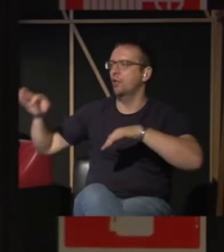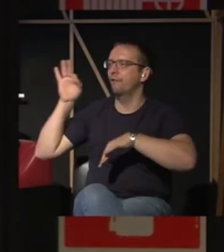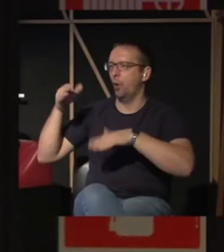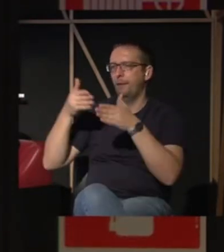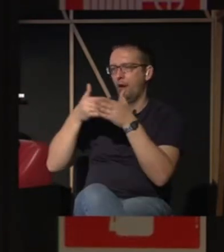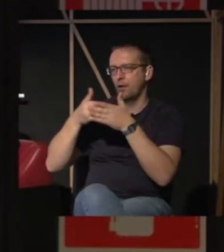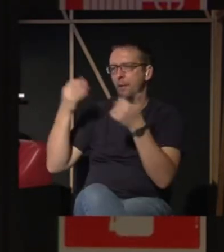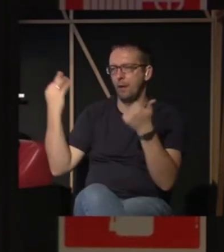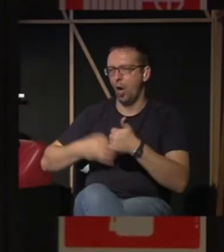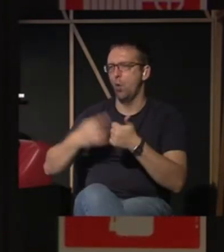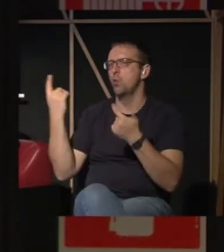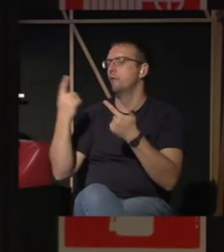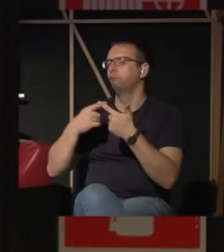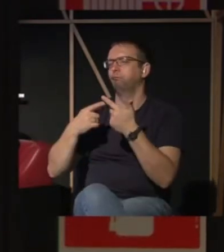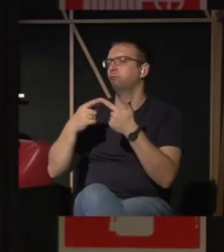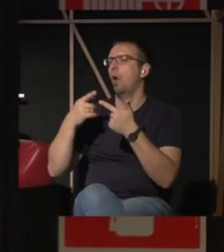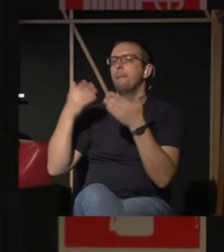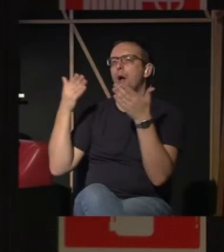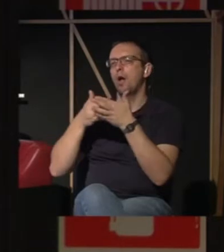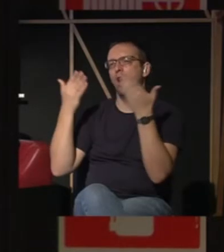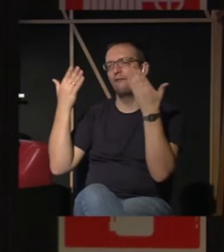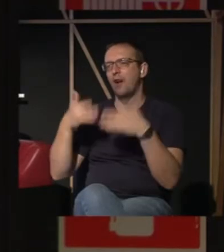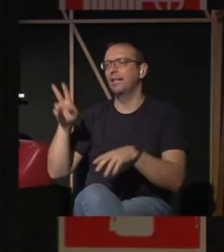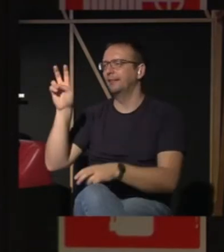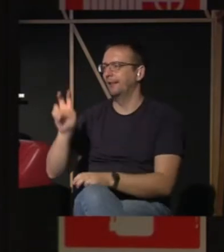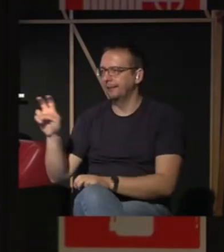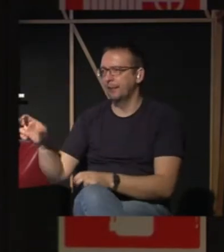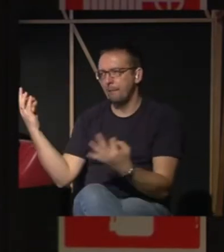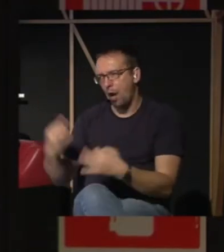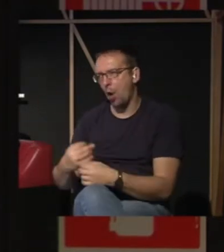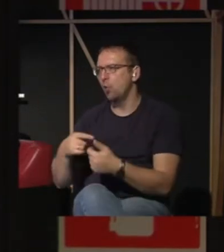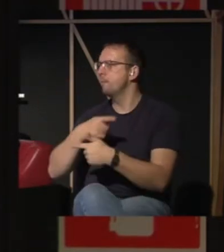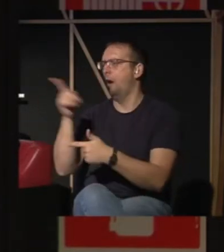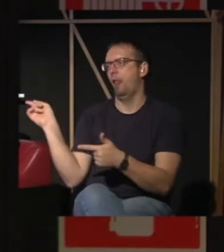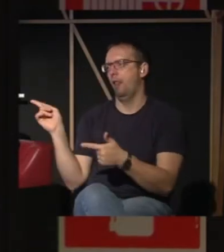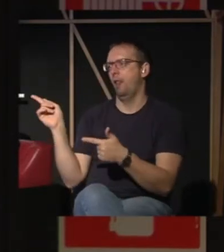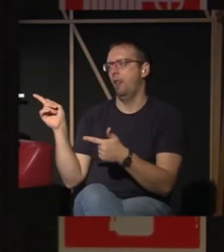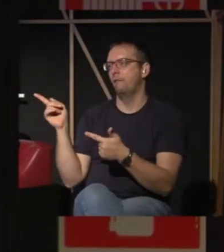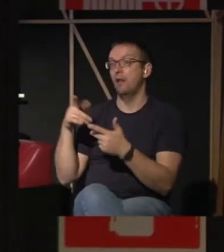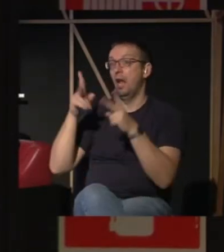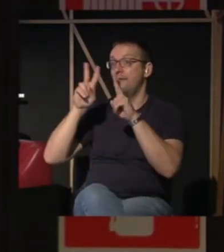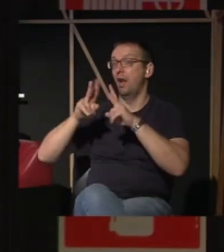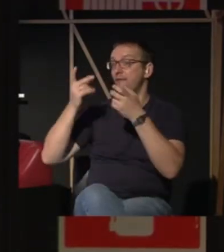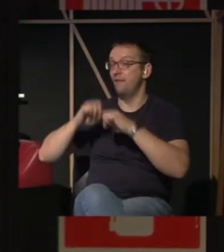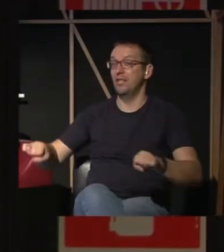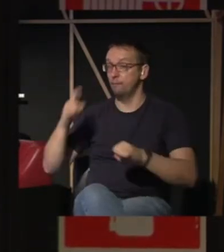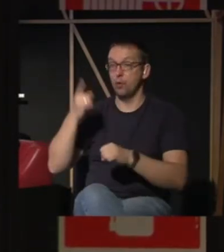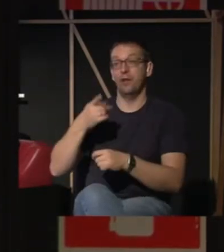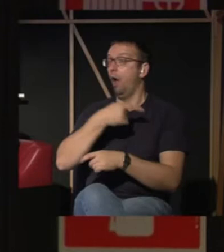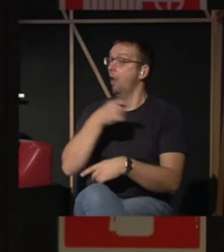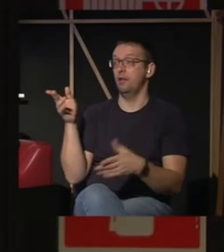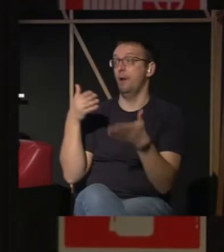mobility across all of the 12 FIFA Fan Fest. There was installation of ramps, availability of low counters